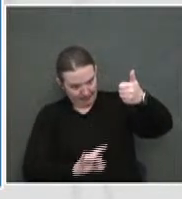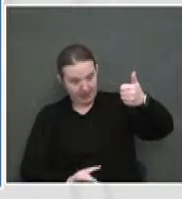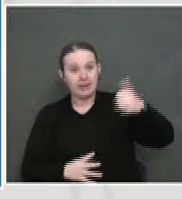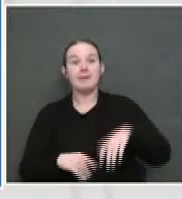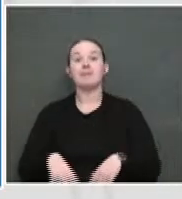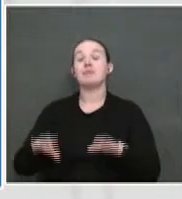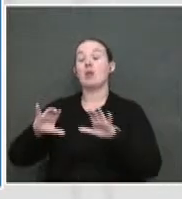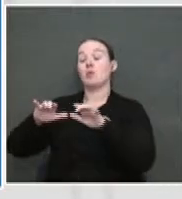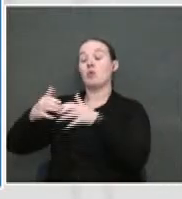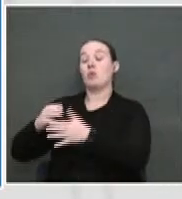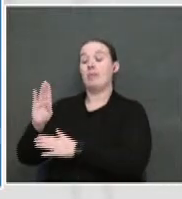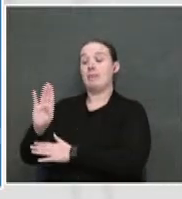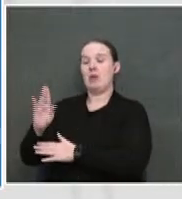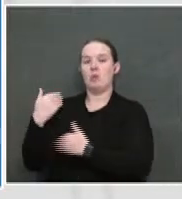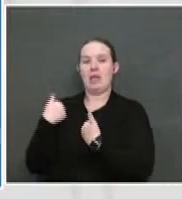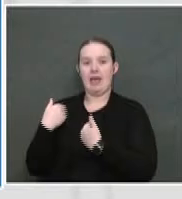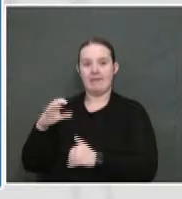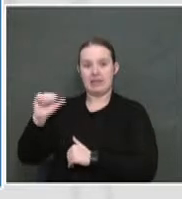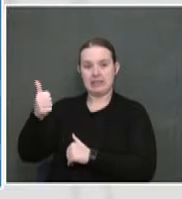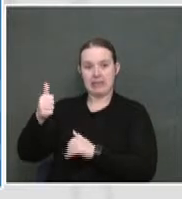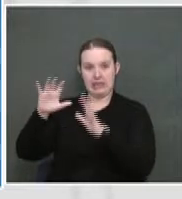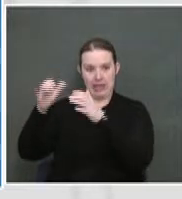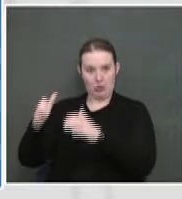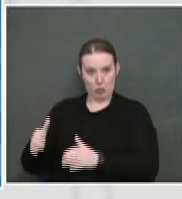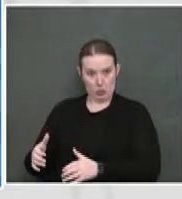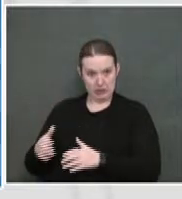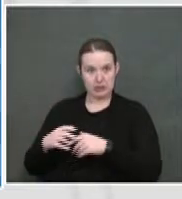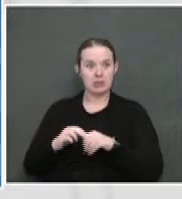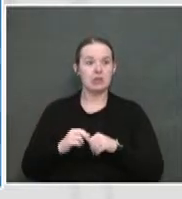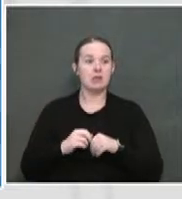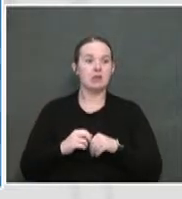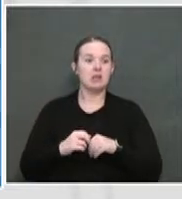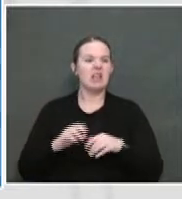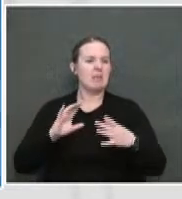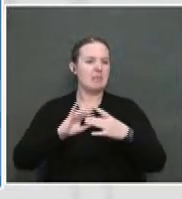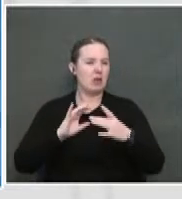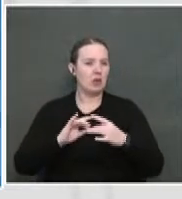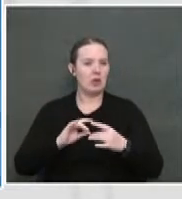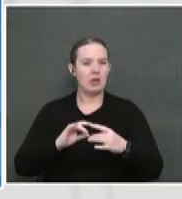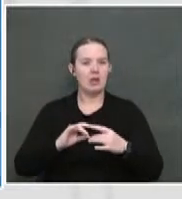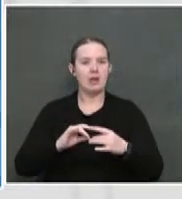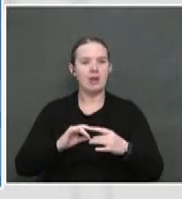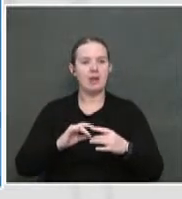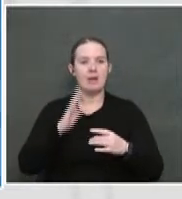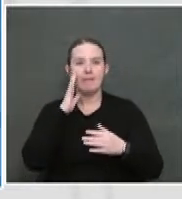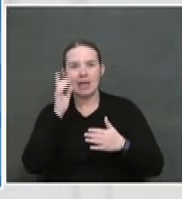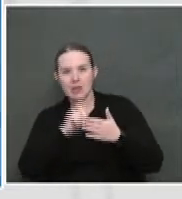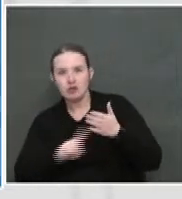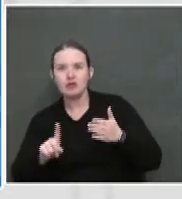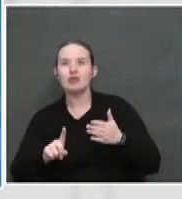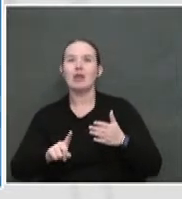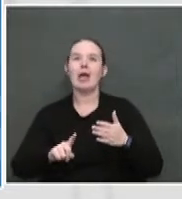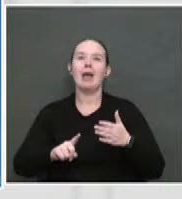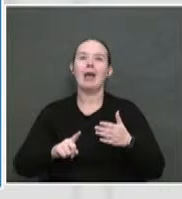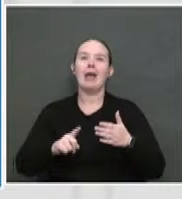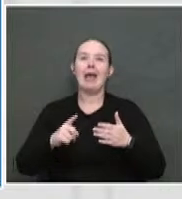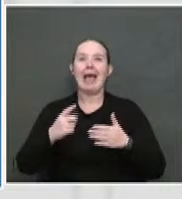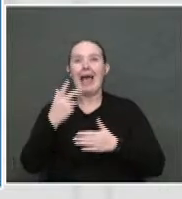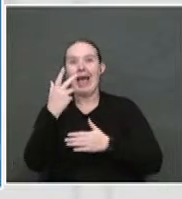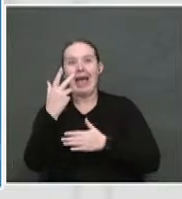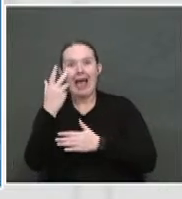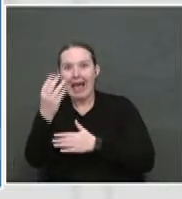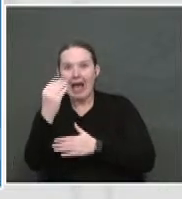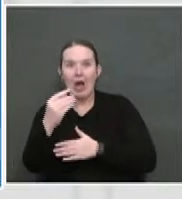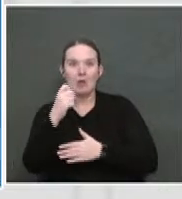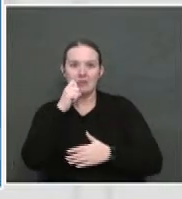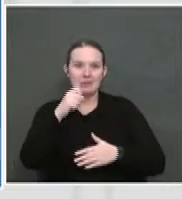Under Group B, the 10 categories, you have, just to mention a few, you have bad checks, you have curfew violations,